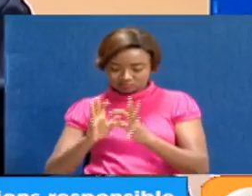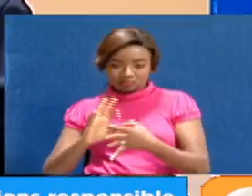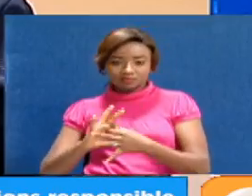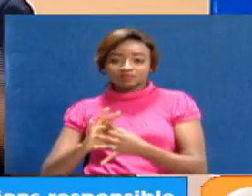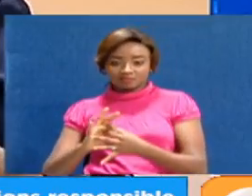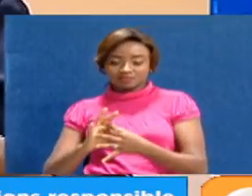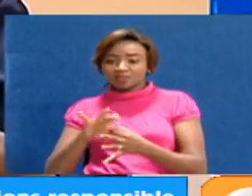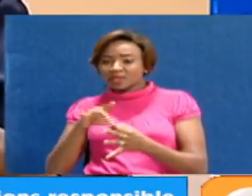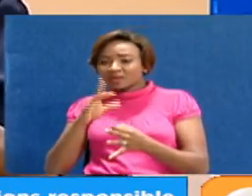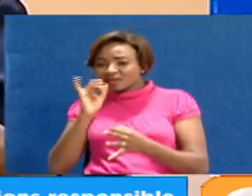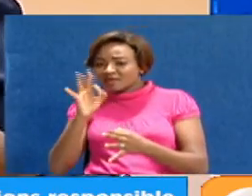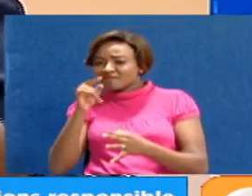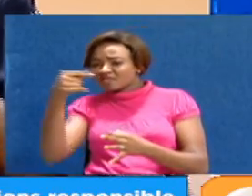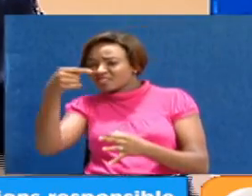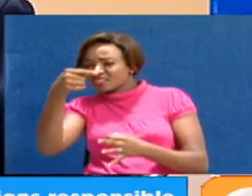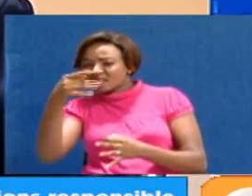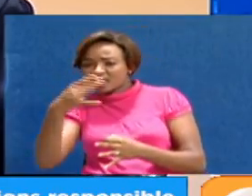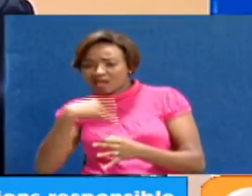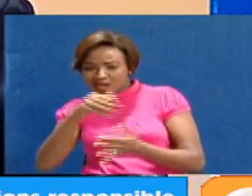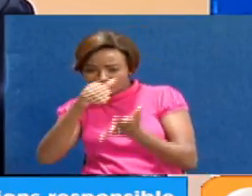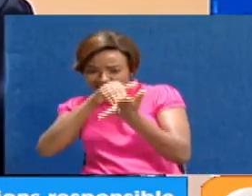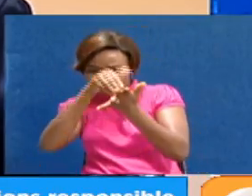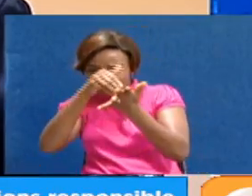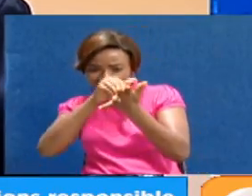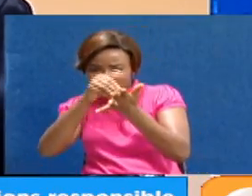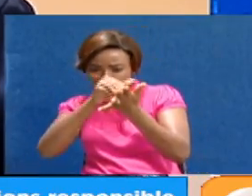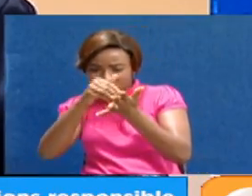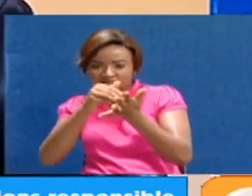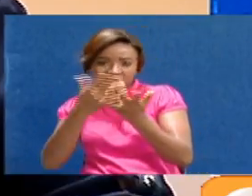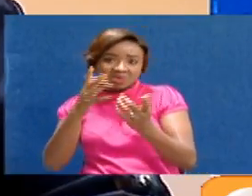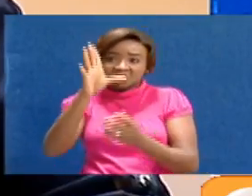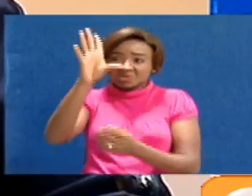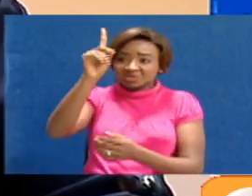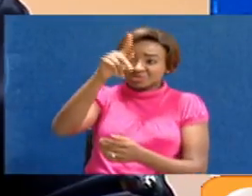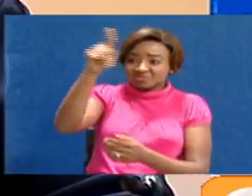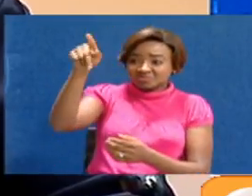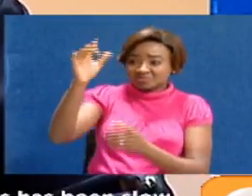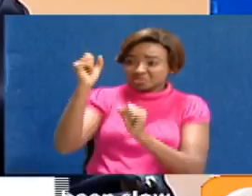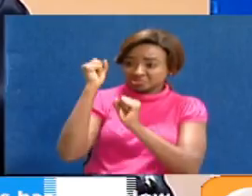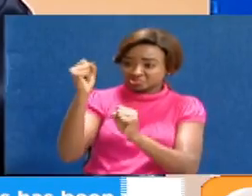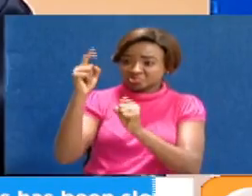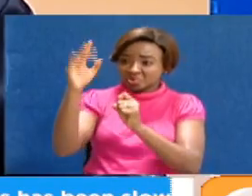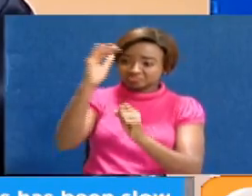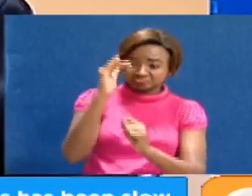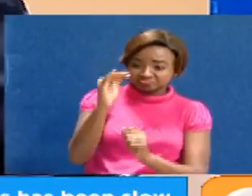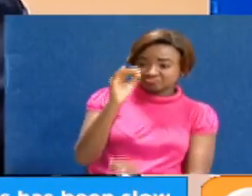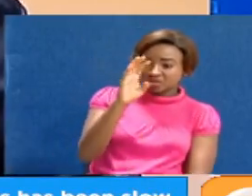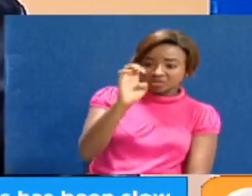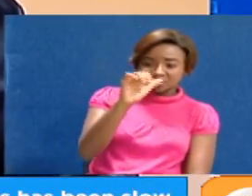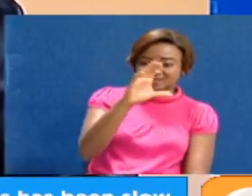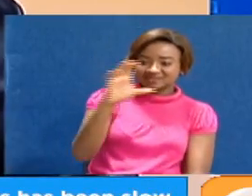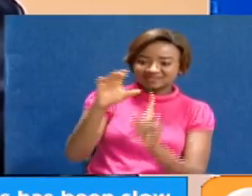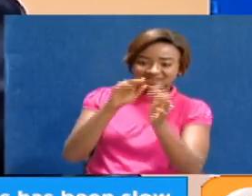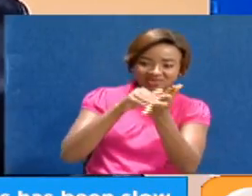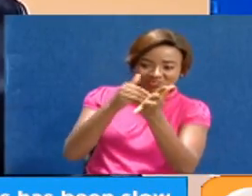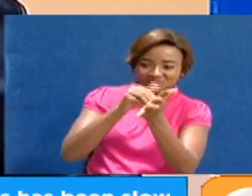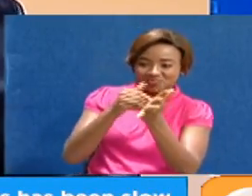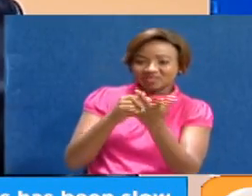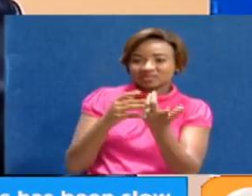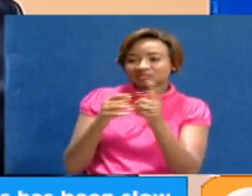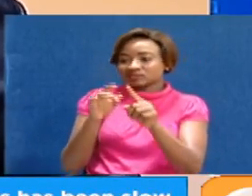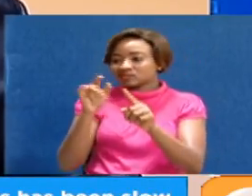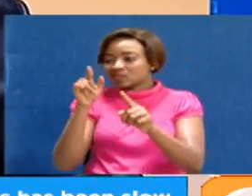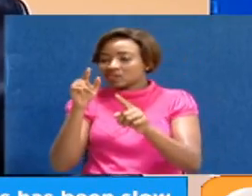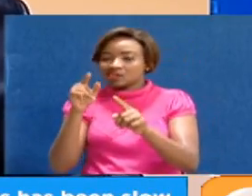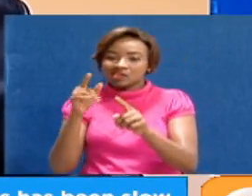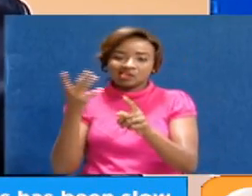weakest link. So even if we have a very strong ODPP and we have a weak investigative agency, we are still very weak. If we